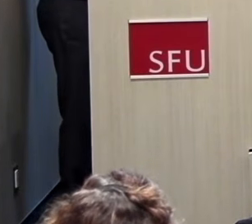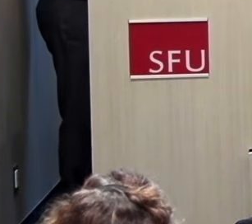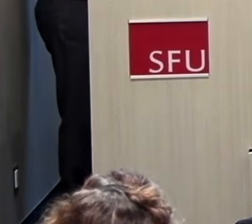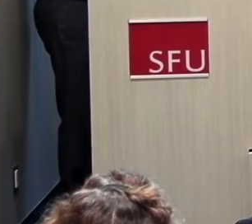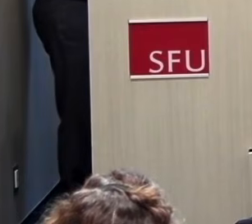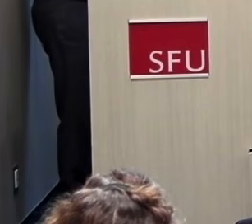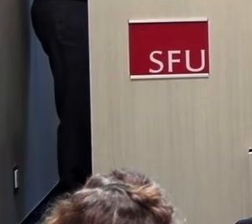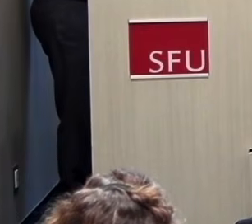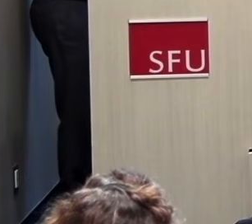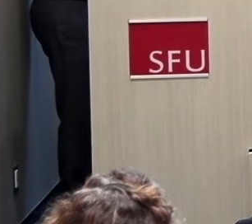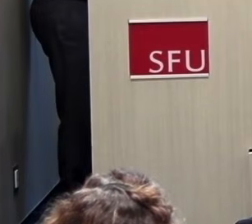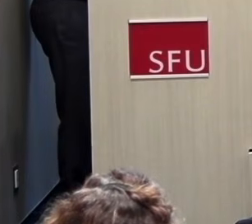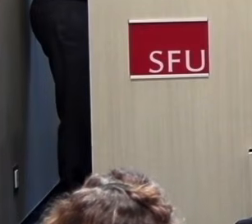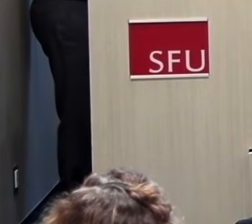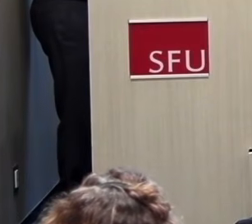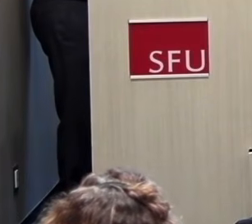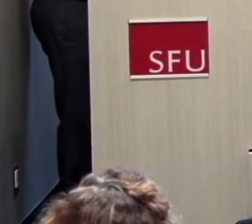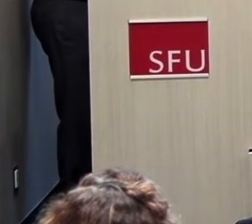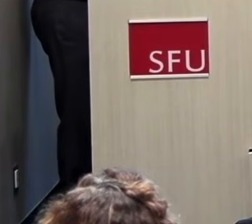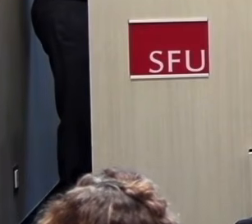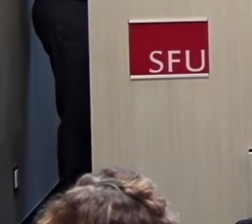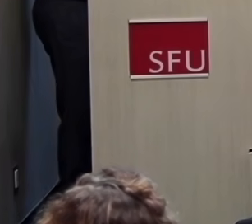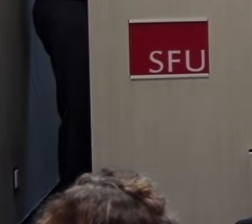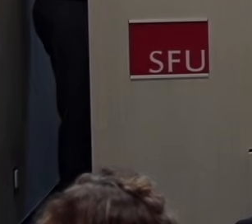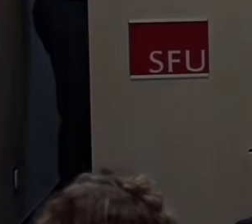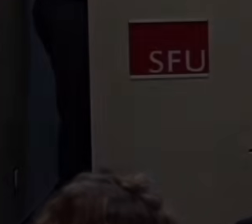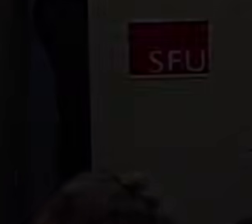So I think it's more of a general hypothesis rather than an autism specific one. Yeah.